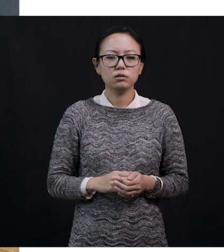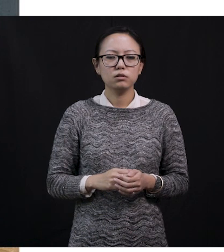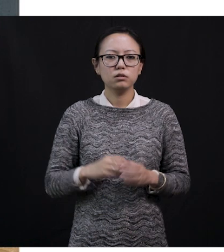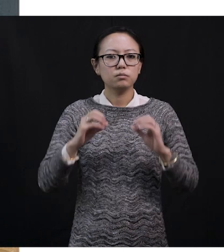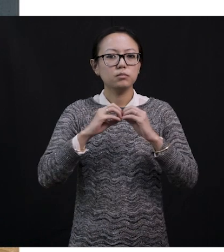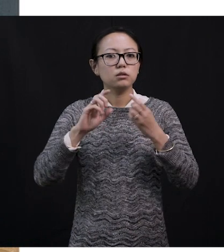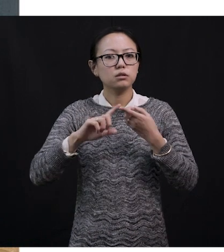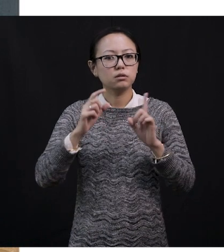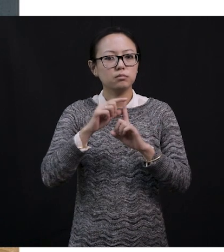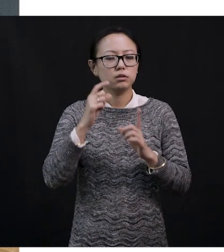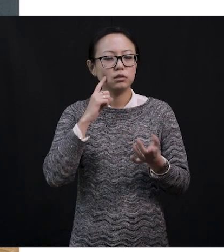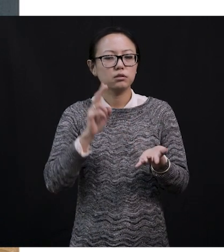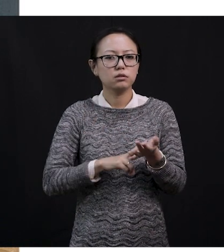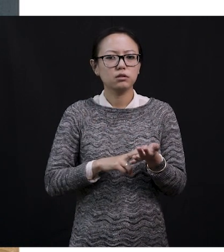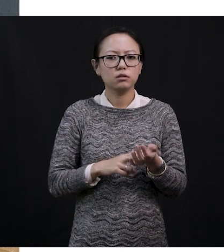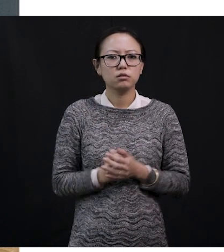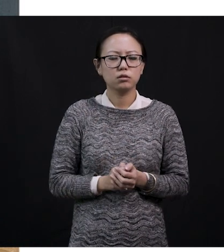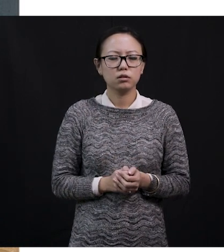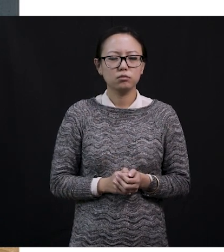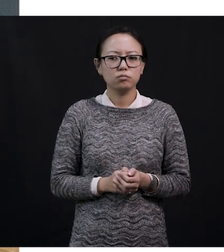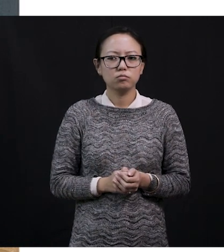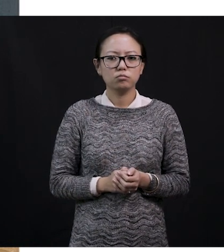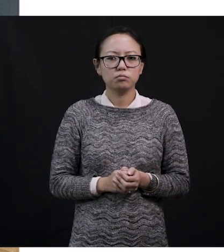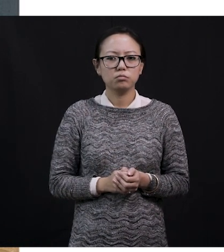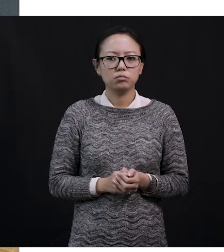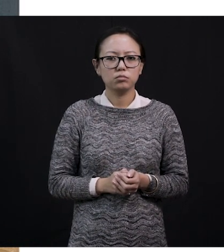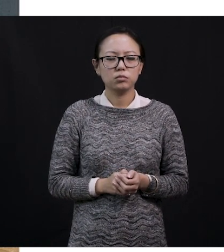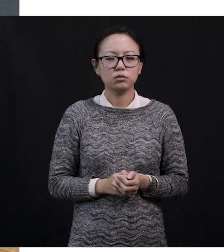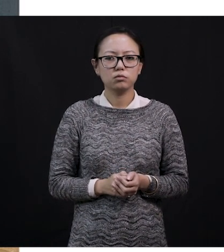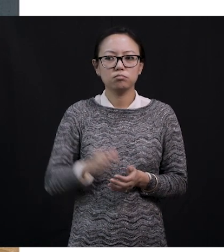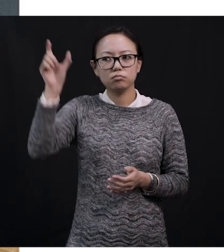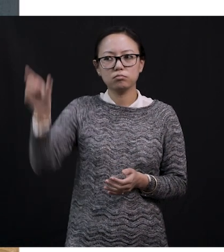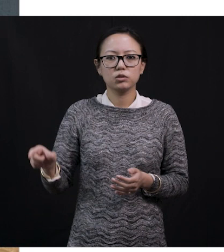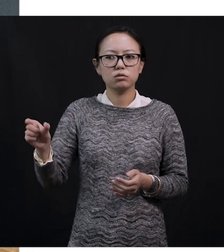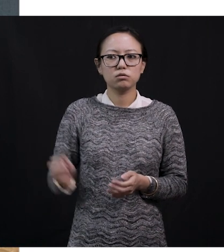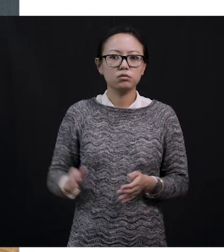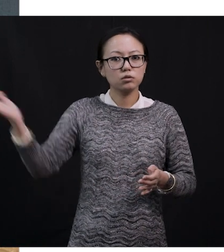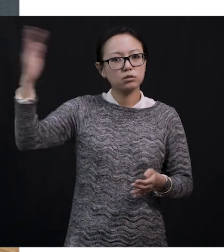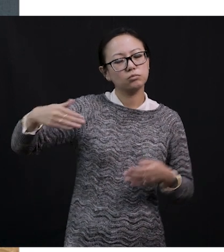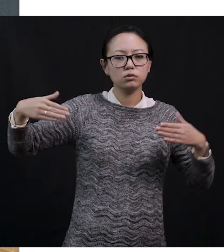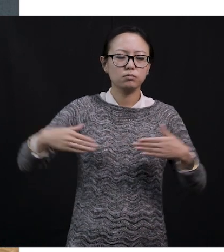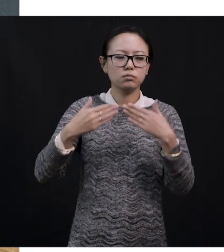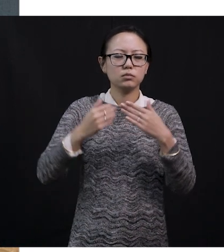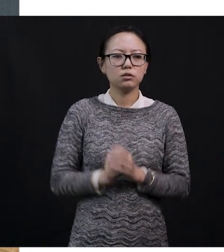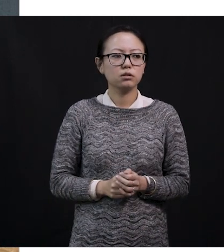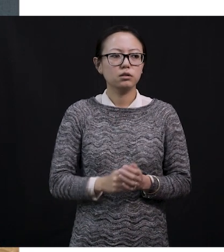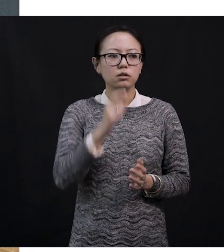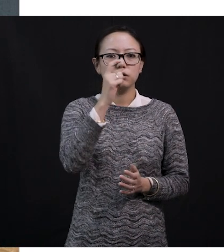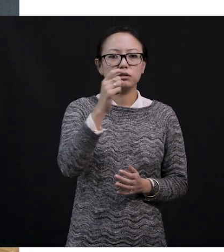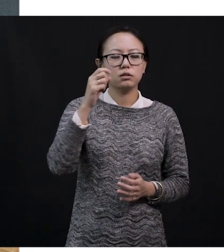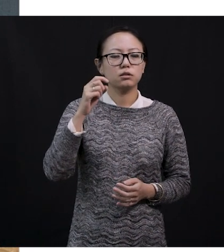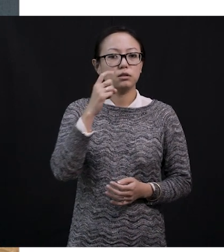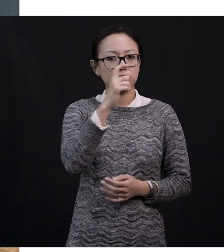had another person who came visiting. Let's find out. At 7:30, Bipin Babu's